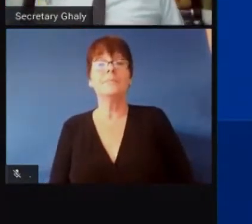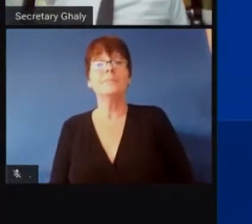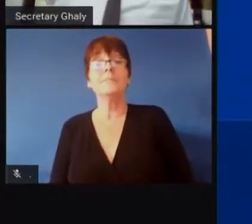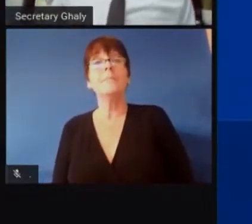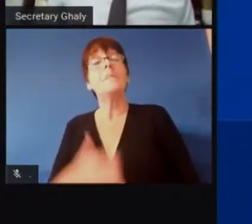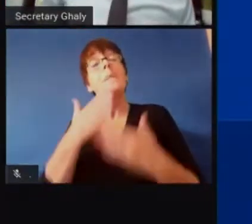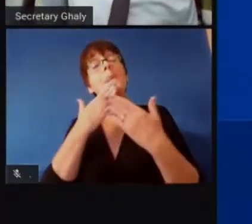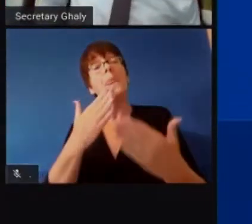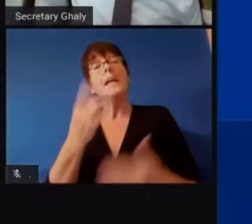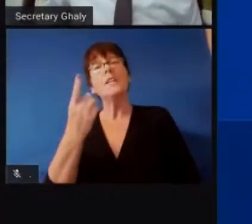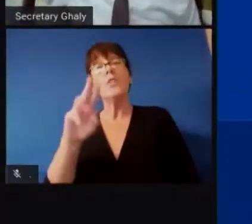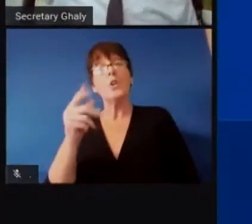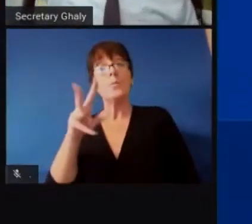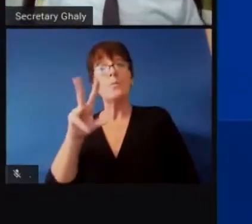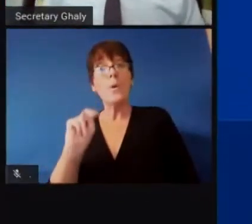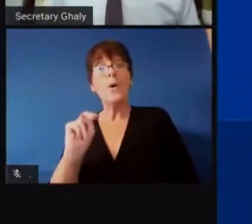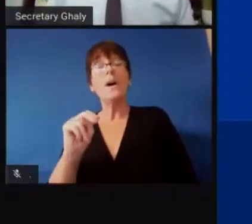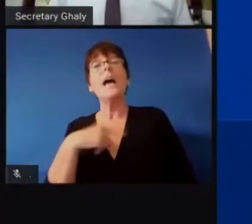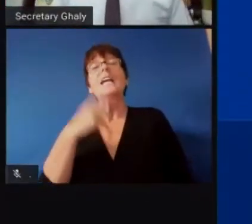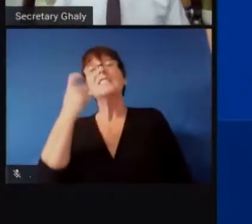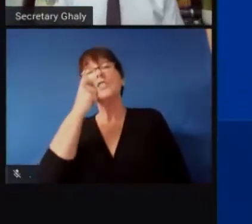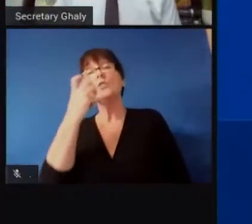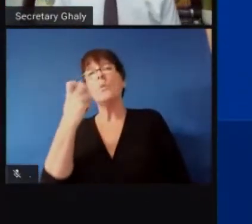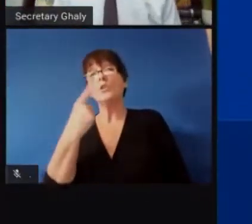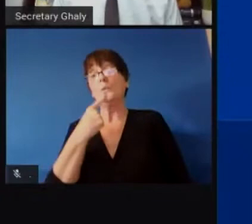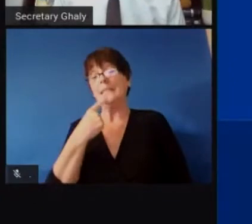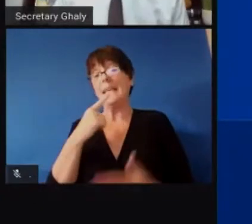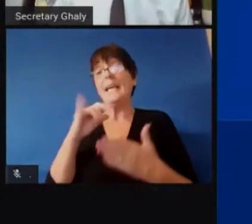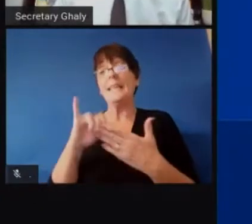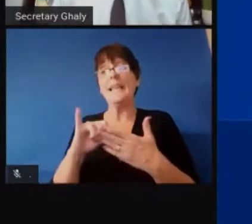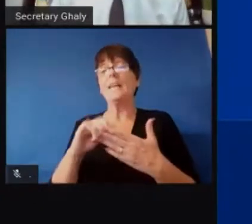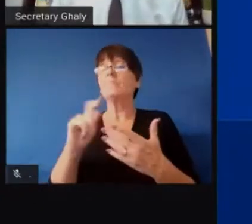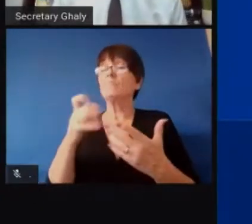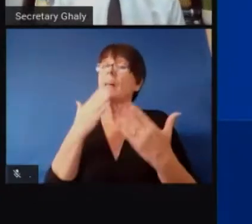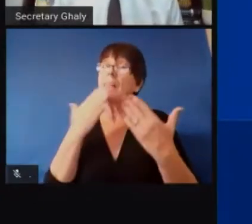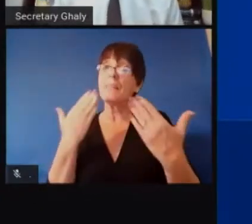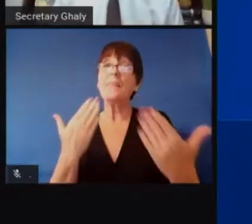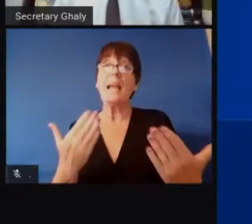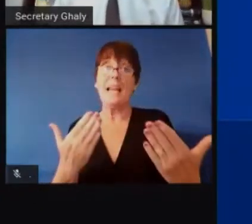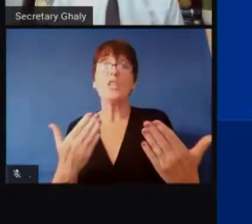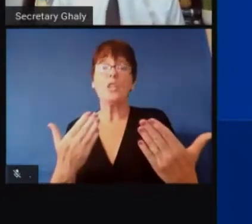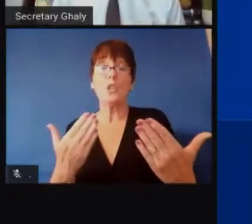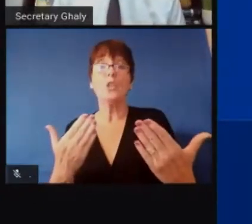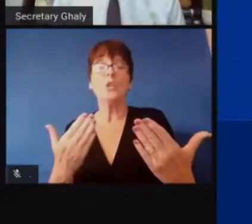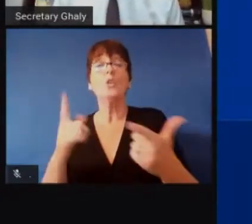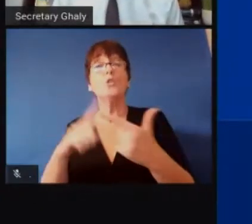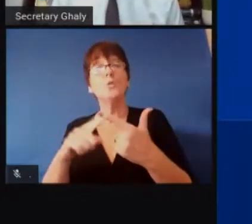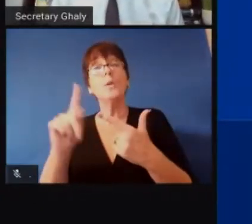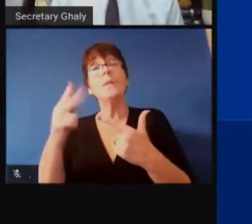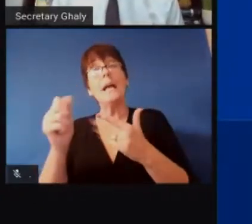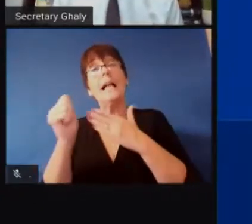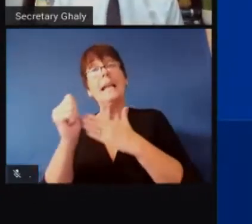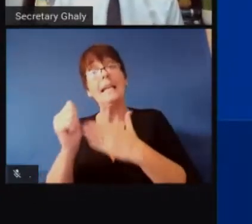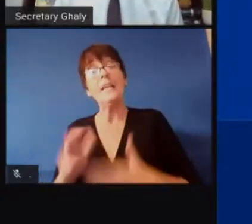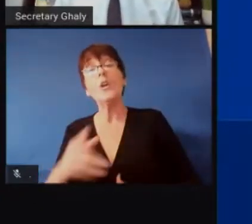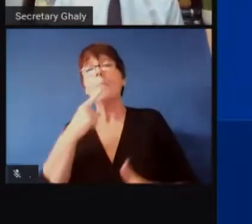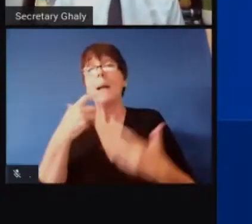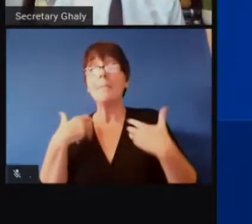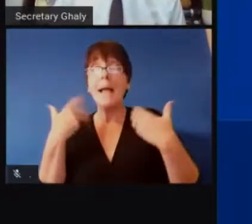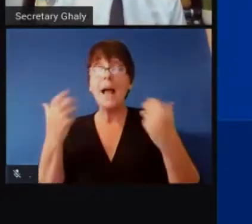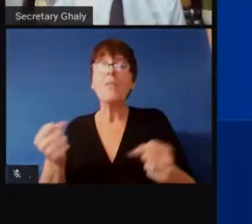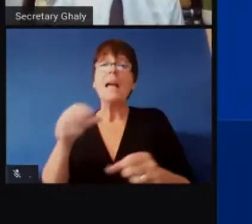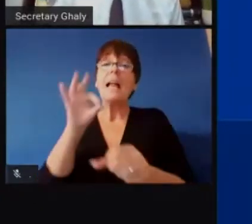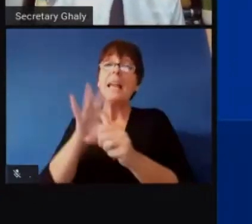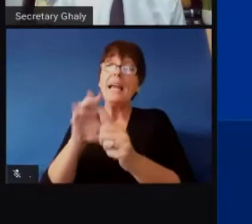Thank you, Dr. Pan. And I just want to say a note of thanks also to the leaders, public health and elected